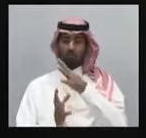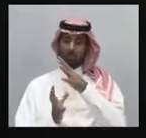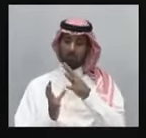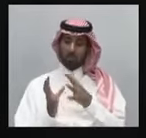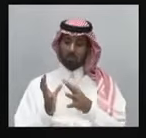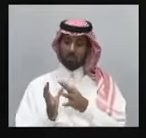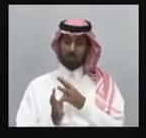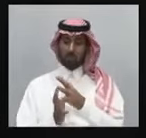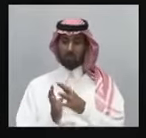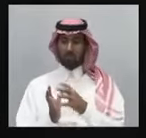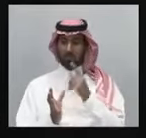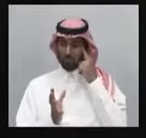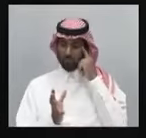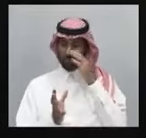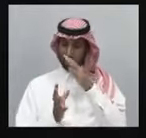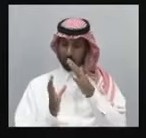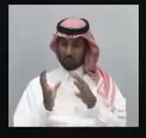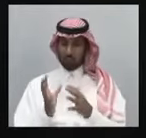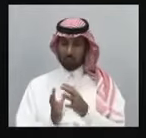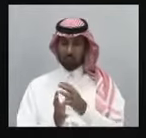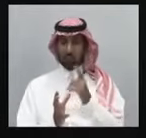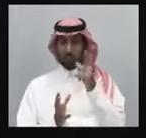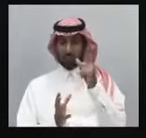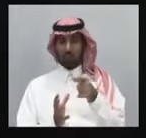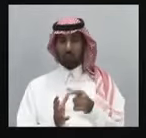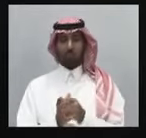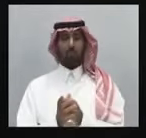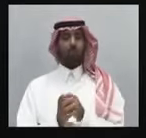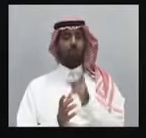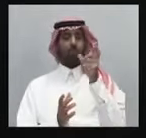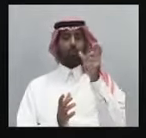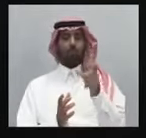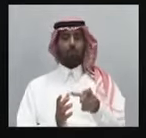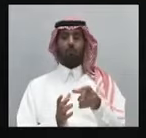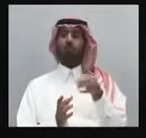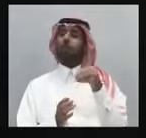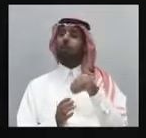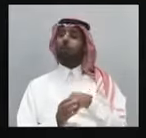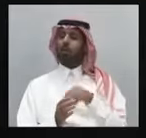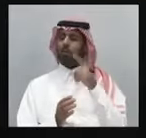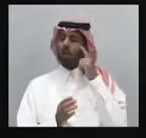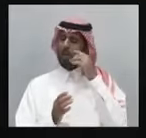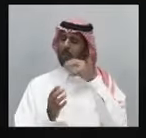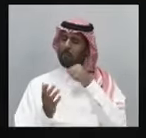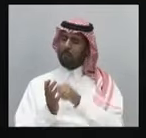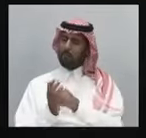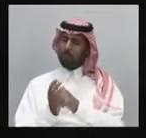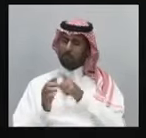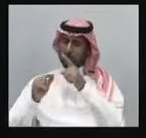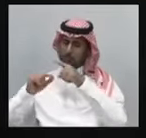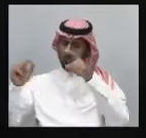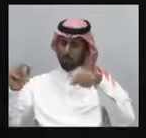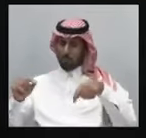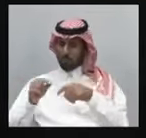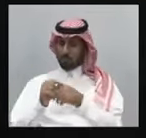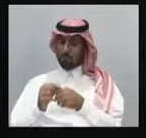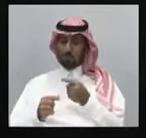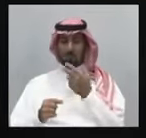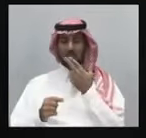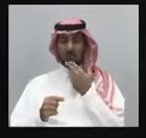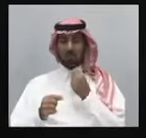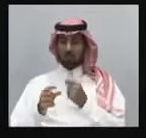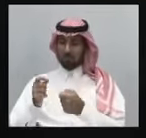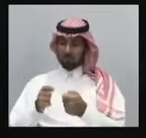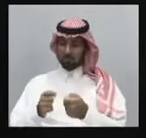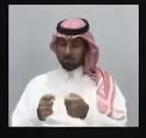are usually adjectives. So how can you describe an interior designer? An interior designer is